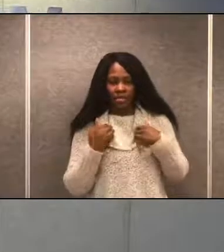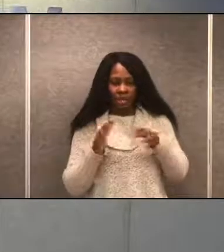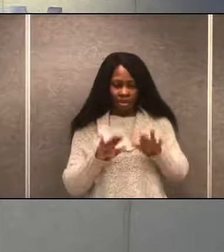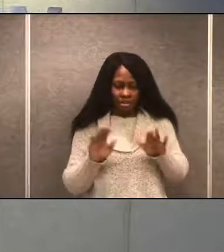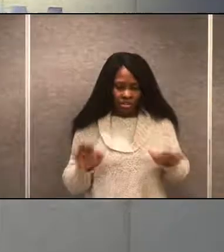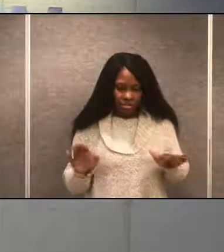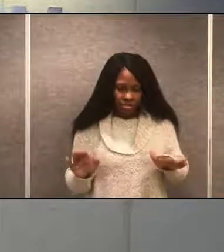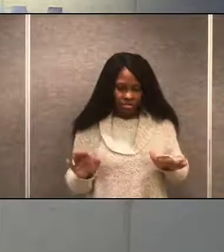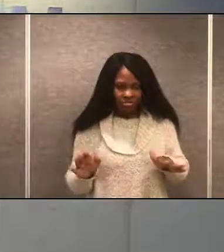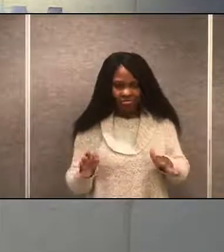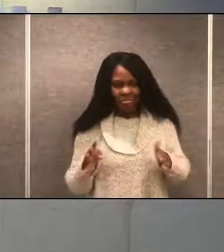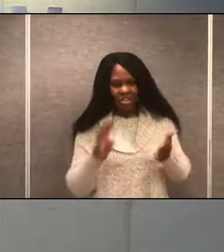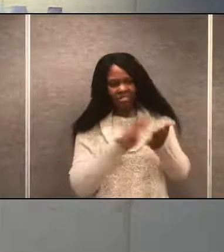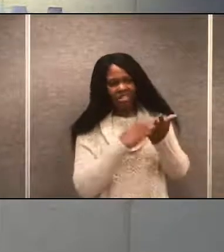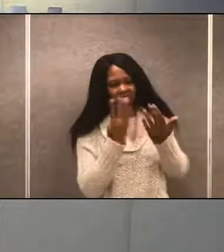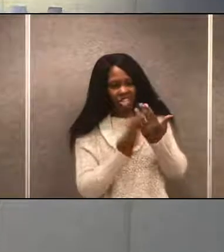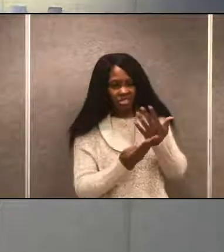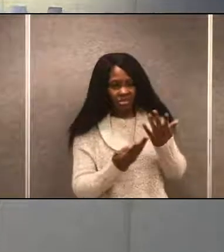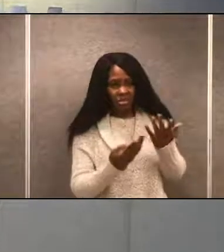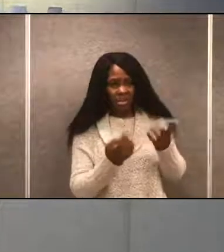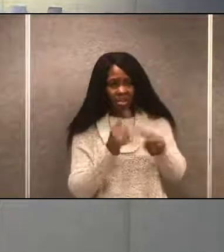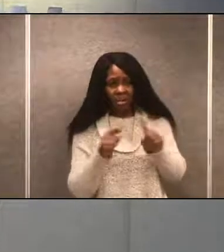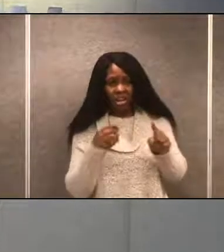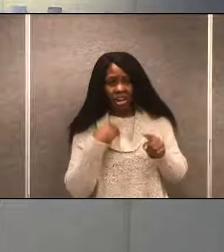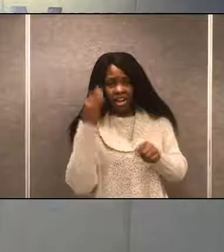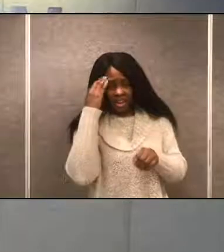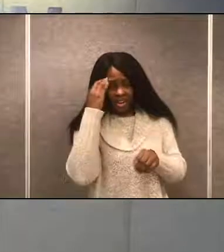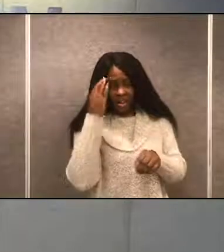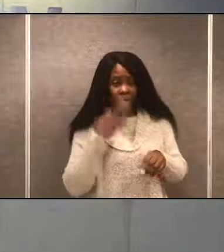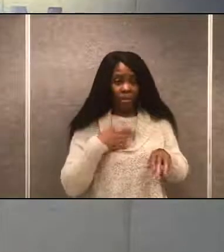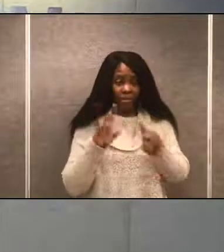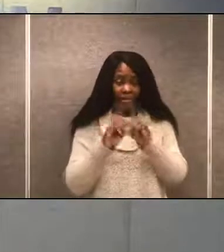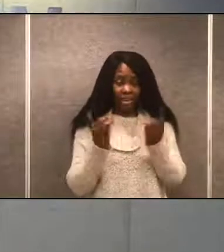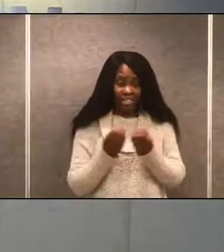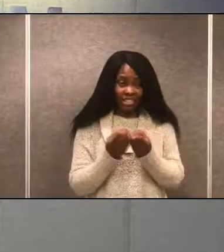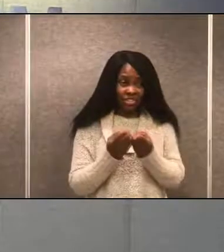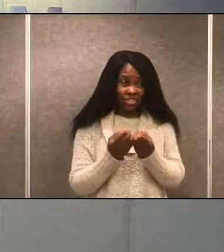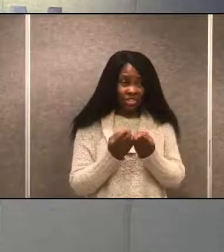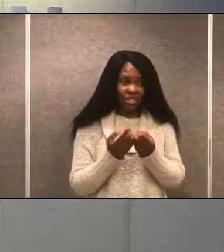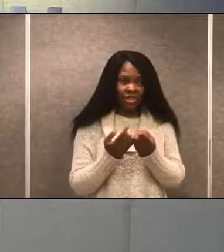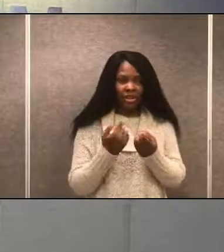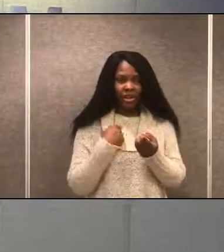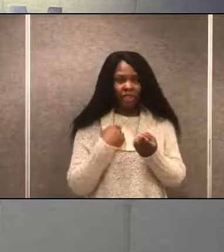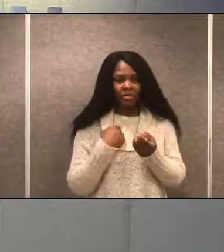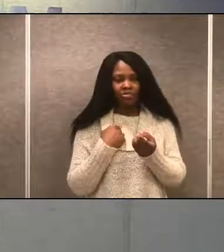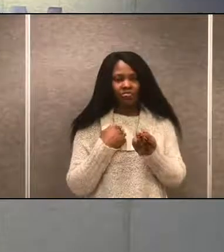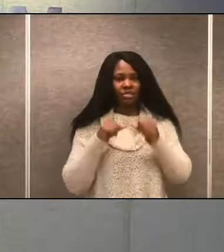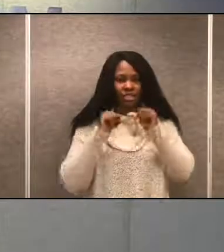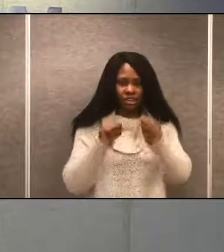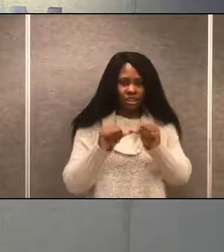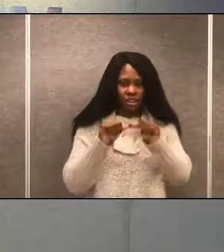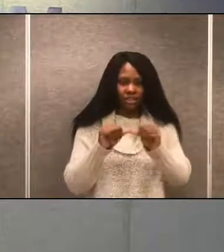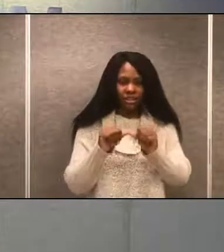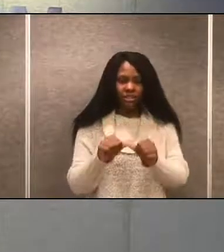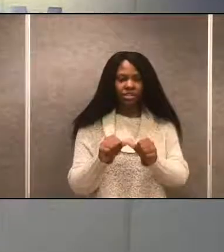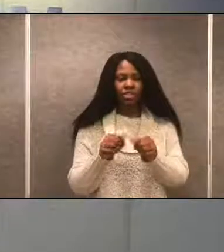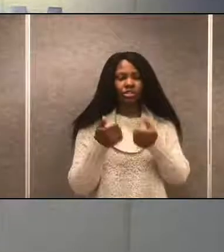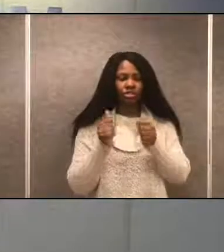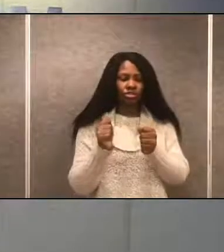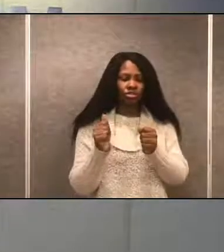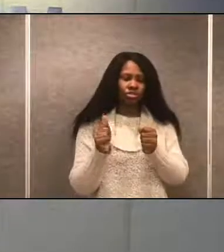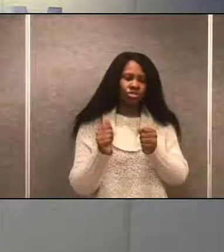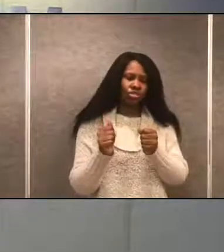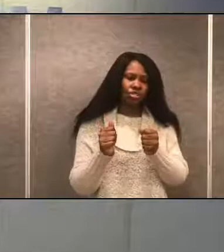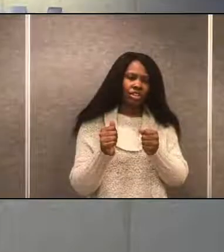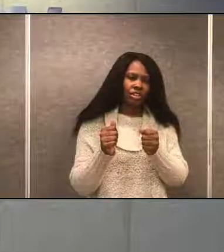schedule. But I know in my district, the district is constantly sending out stuff to me, and I'm constantly trying to address that. And if I have concerns, they always got ways that I can reach out